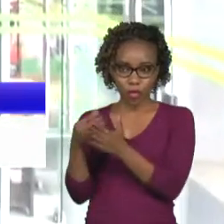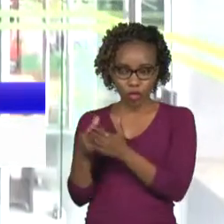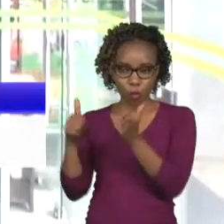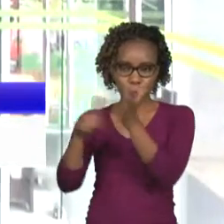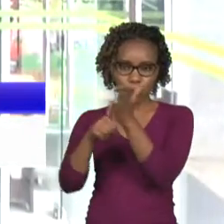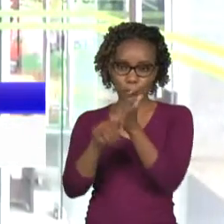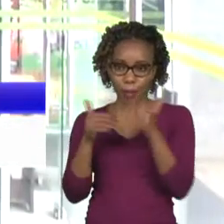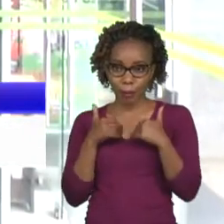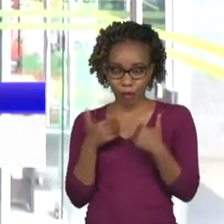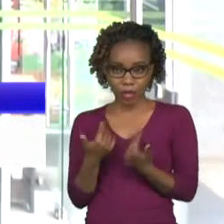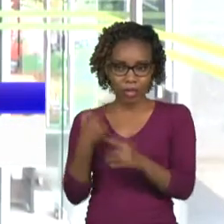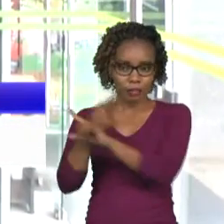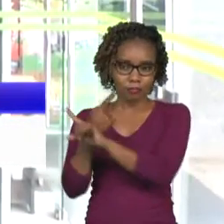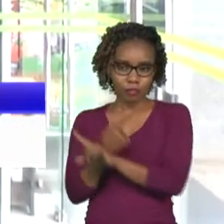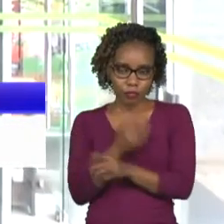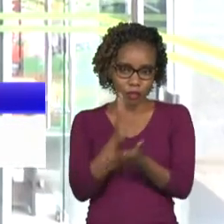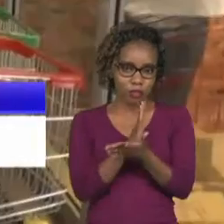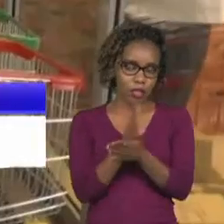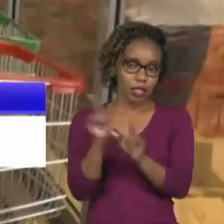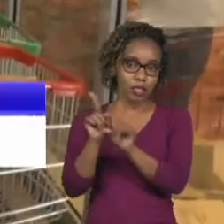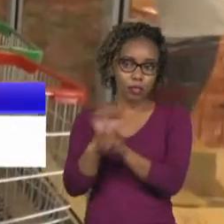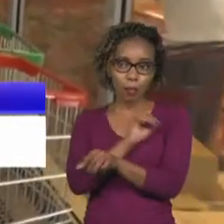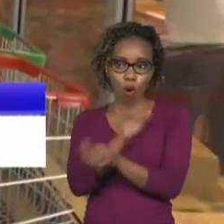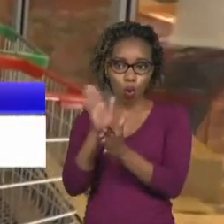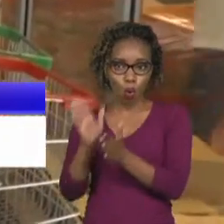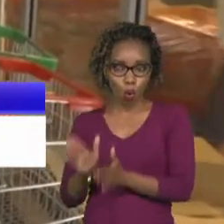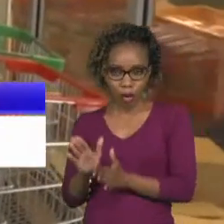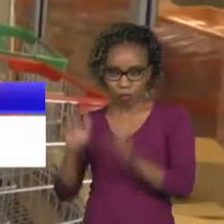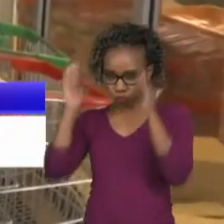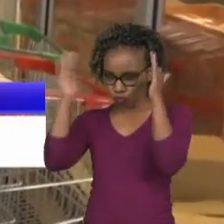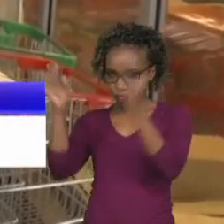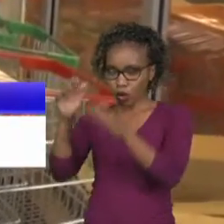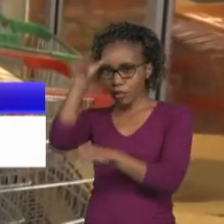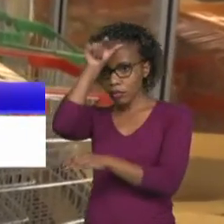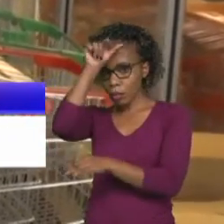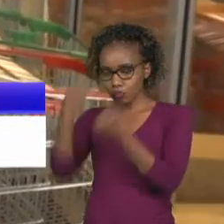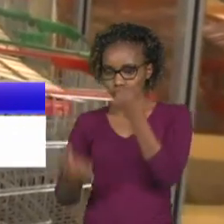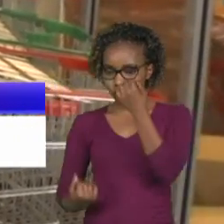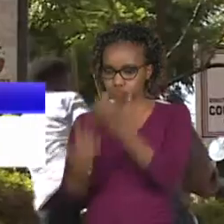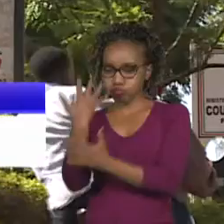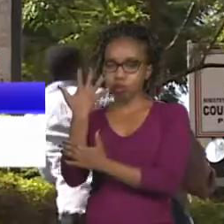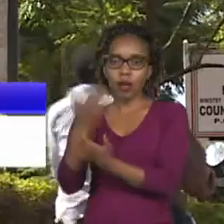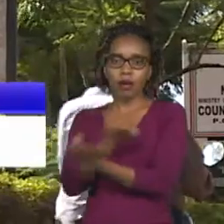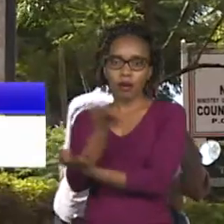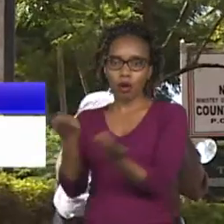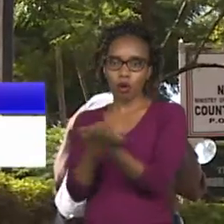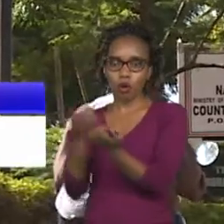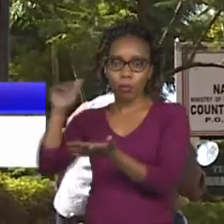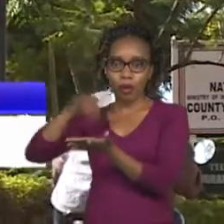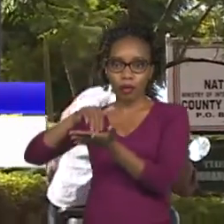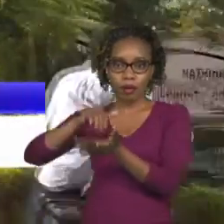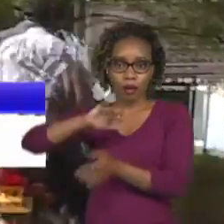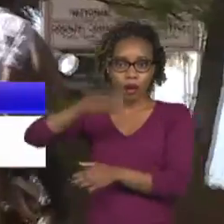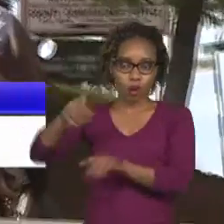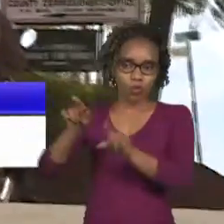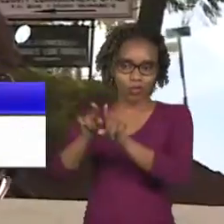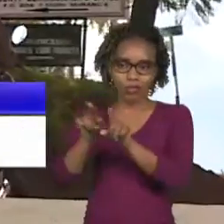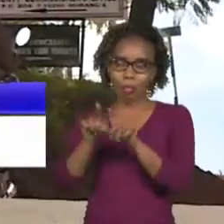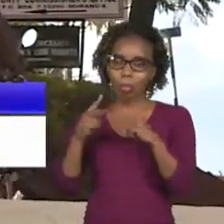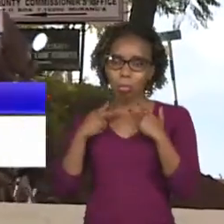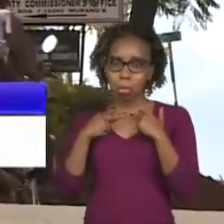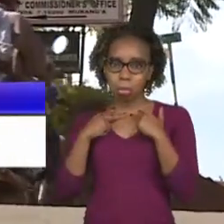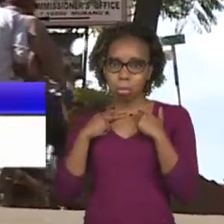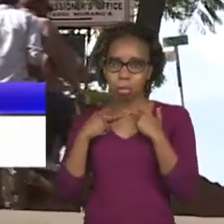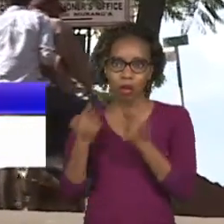on, different sectors and different owners are looking up to the government to revive the dying economy. The counties are also at a standstill with